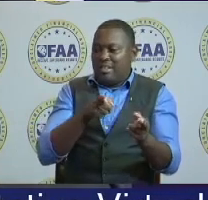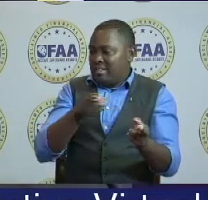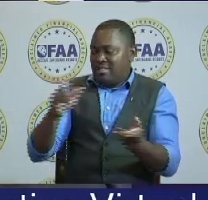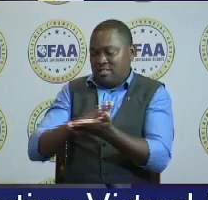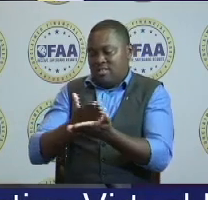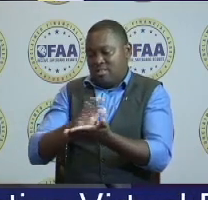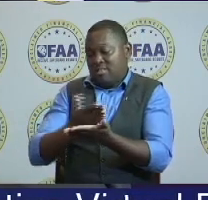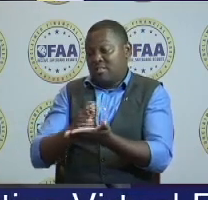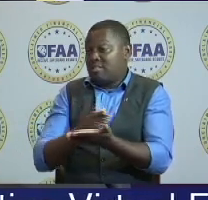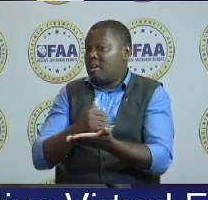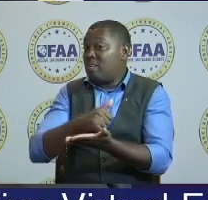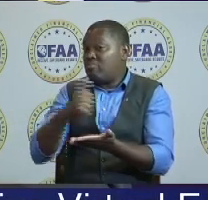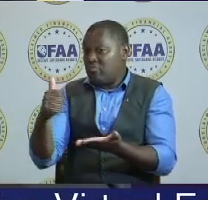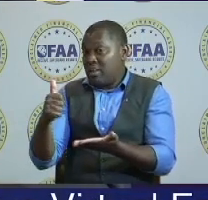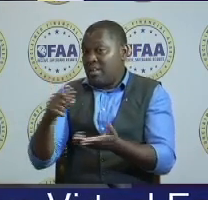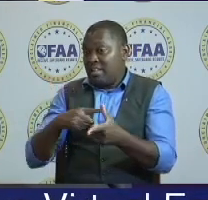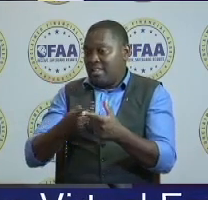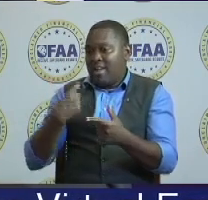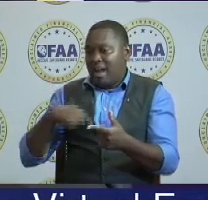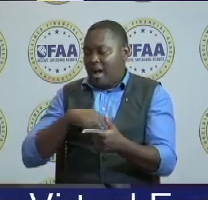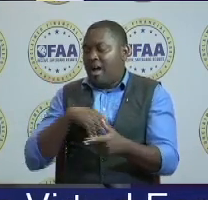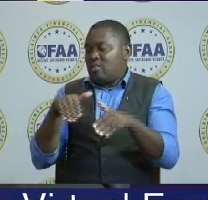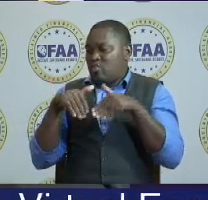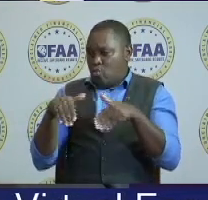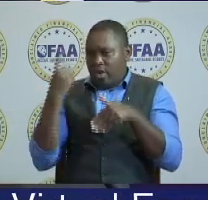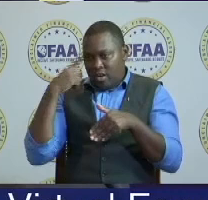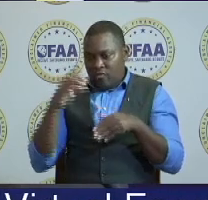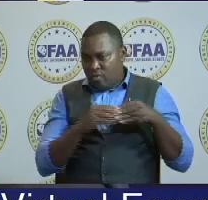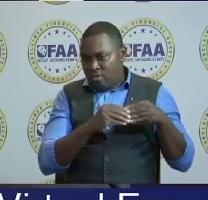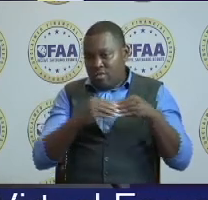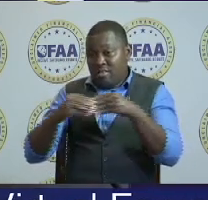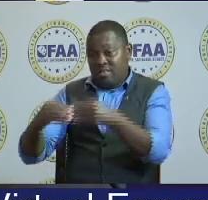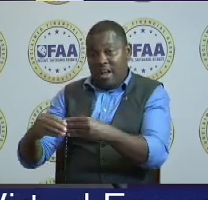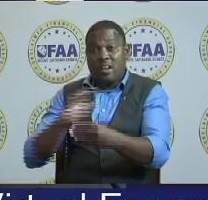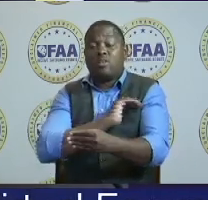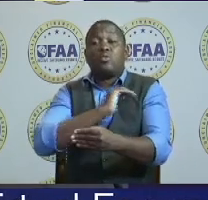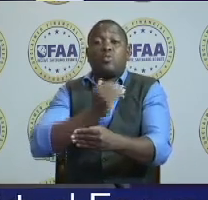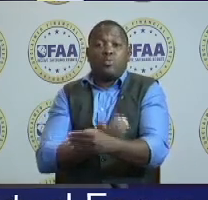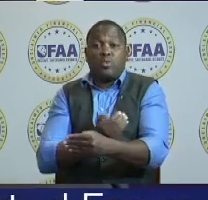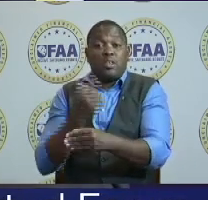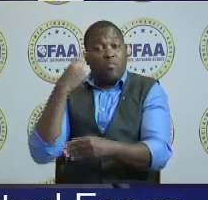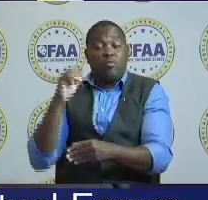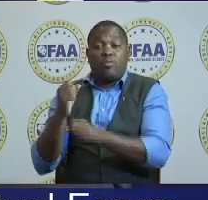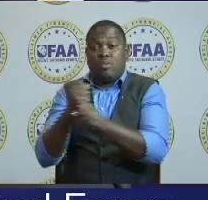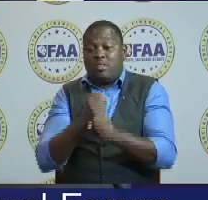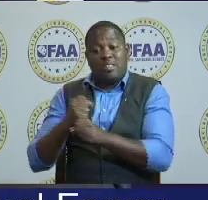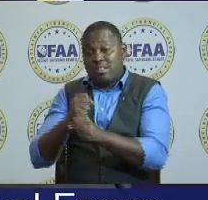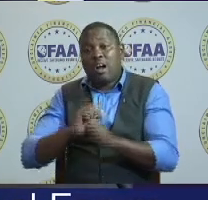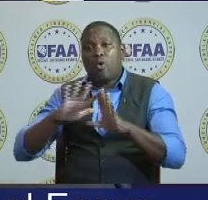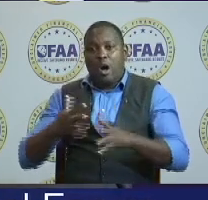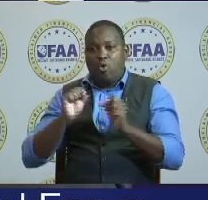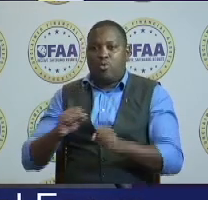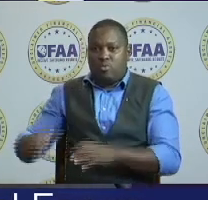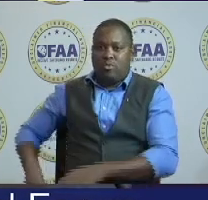qualified, then we are waiting for guidance from SASRA and the authority on how to do the actual transfer. Because even for the